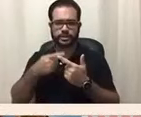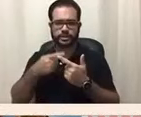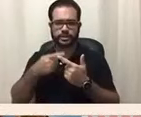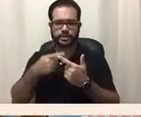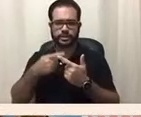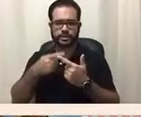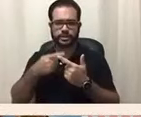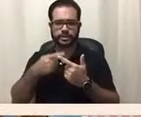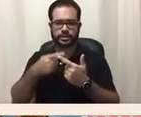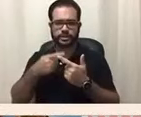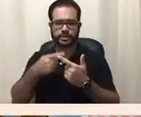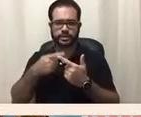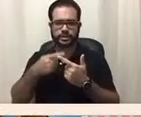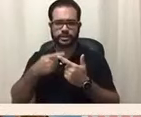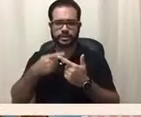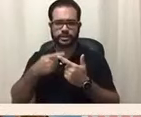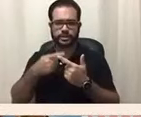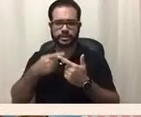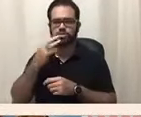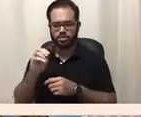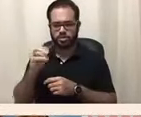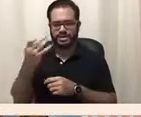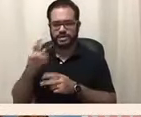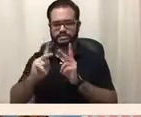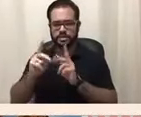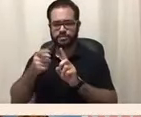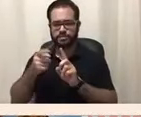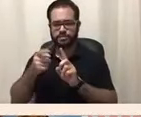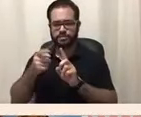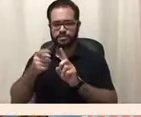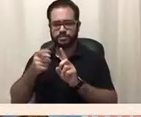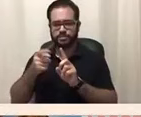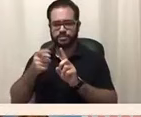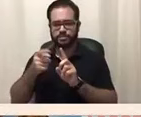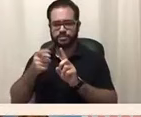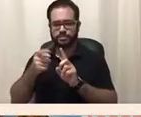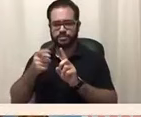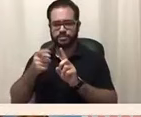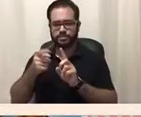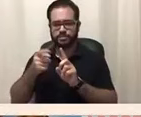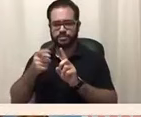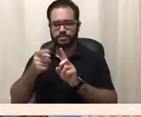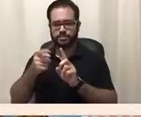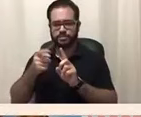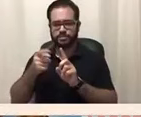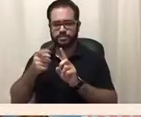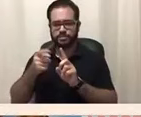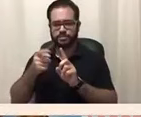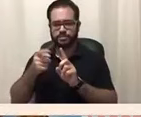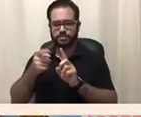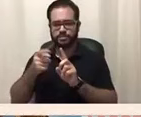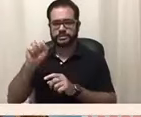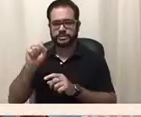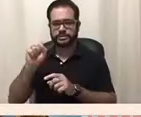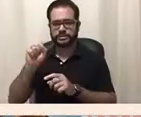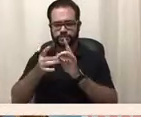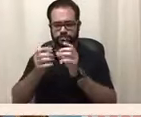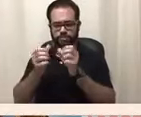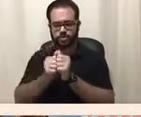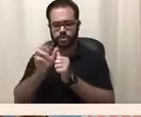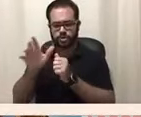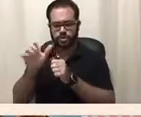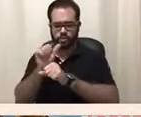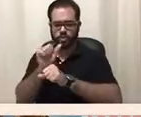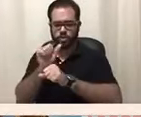block buses with with their wheelchairs chatting we will ride uh